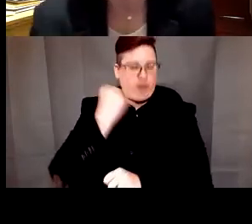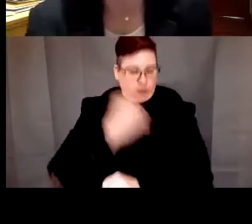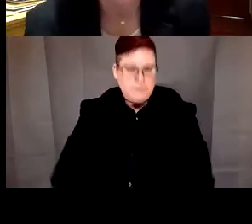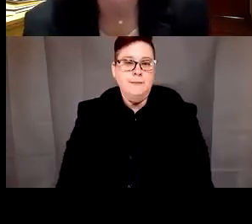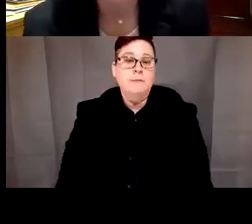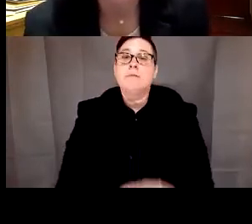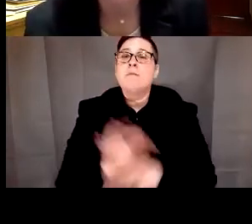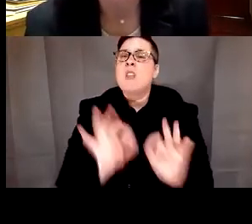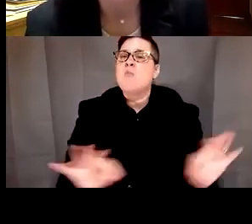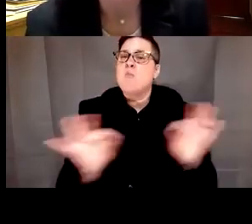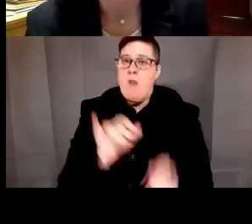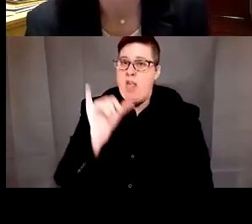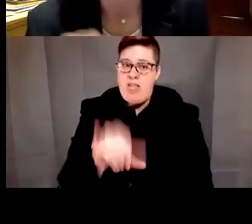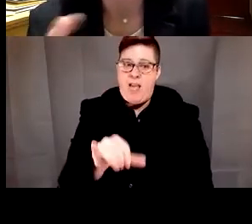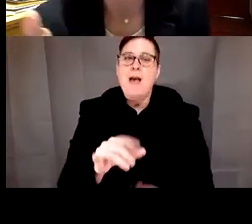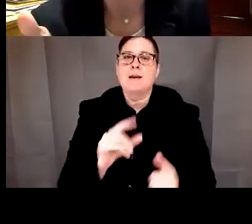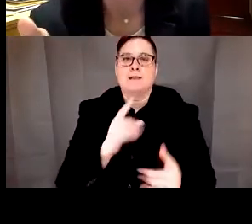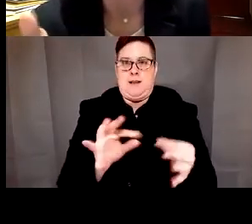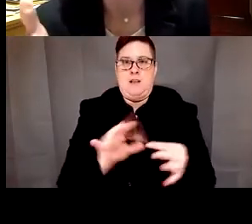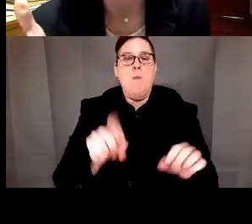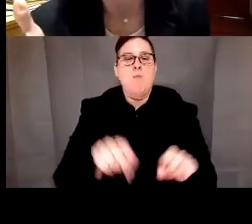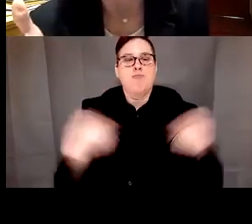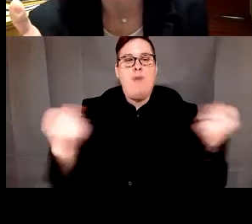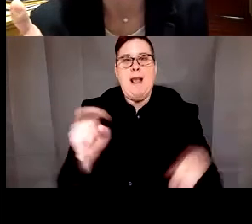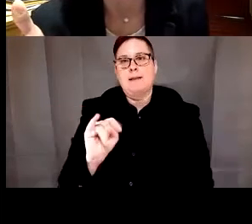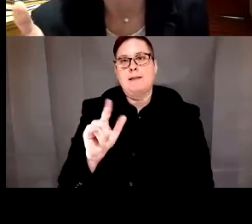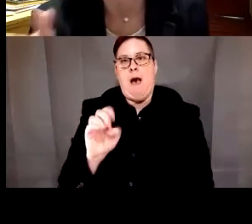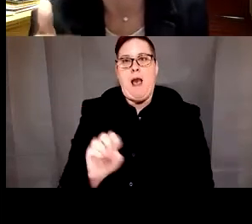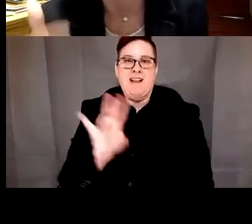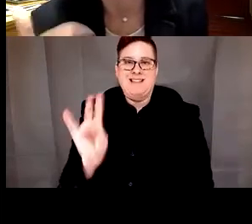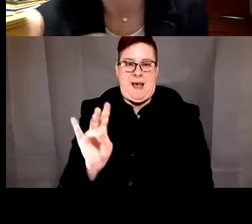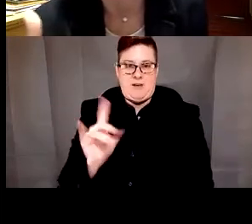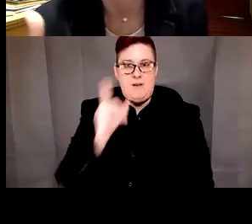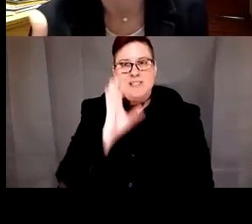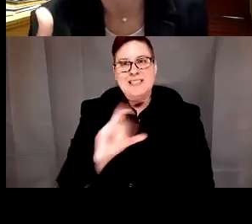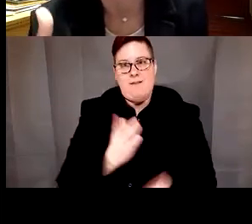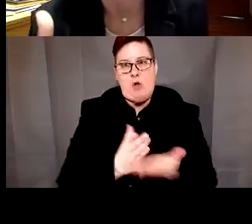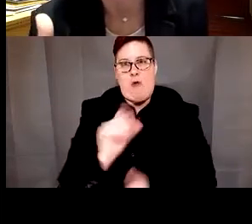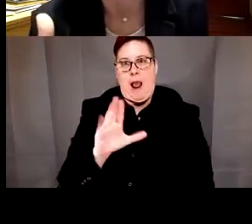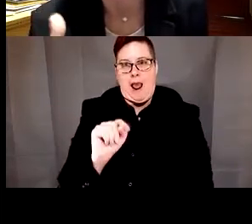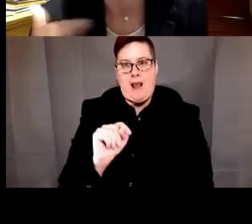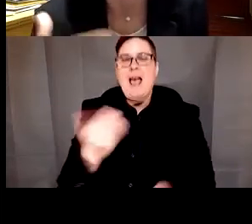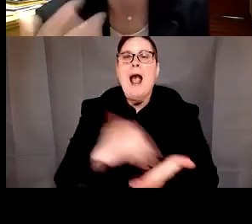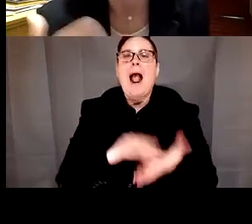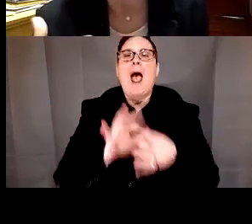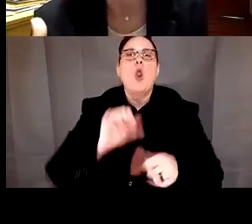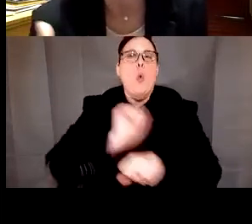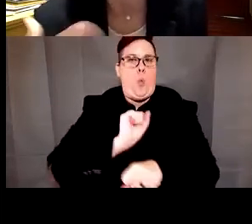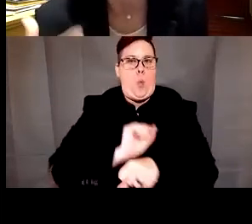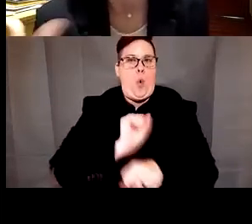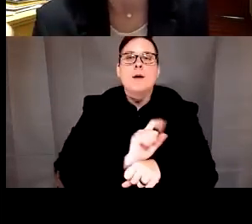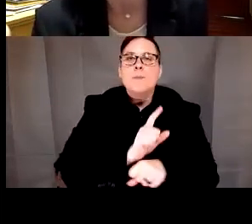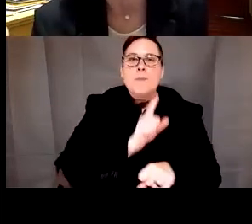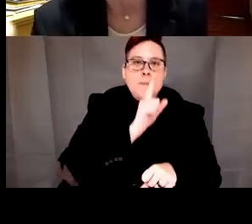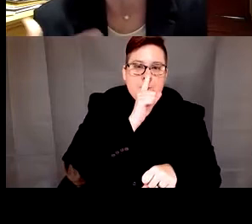important thing about this is it says it's a violation of Title VII of the Civil Rights Act. So again, that has to do with the workplace. It doesn't say anything